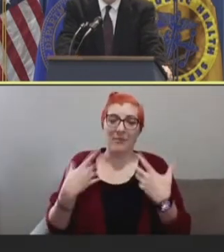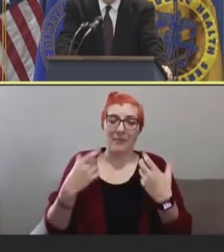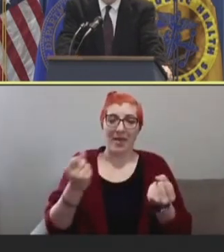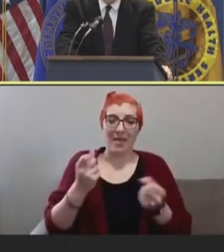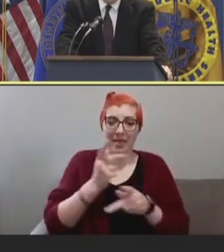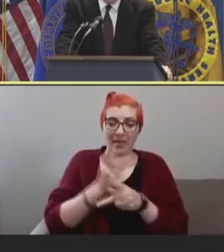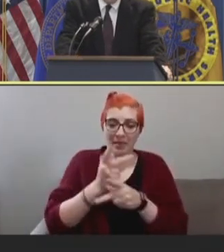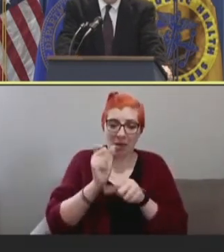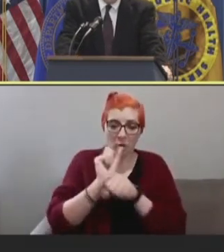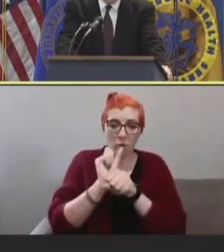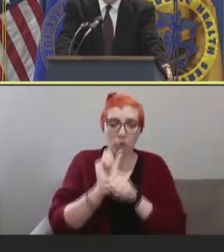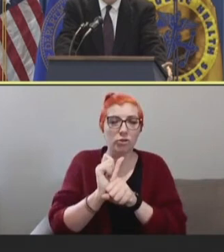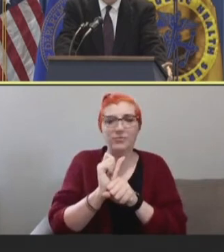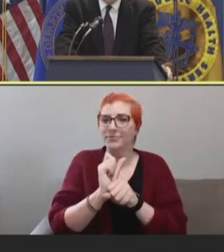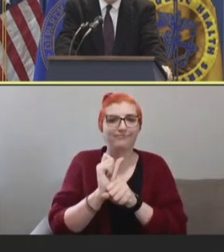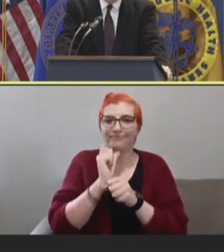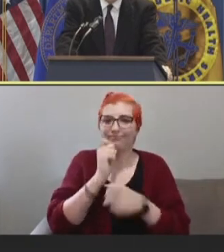professionals.